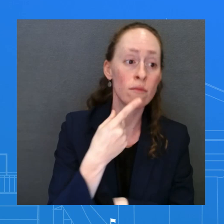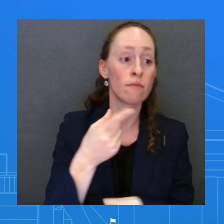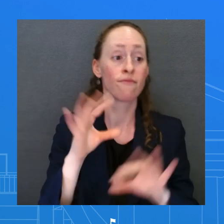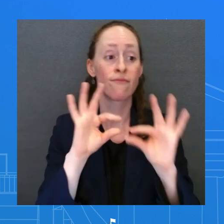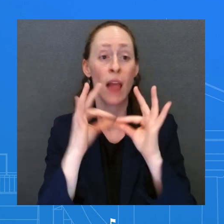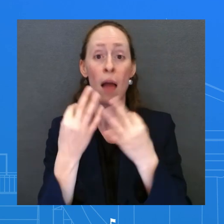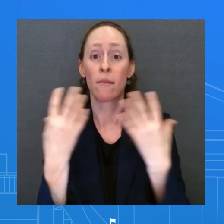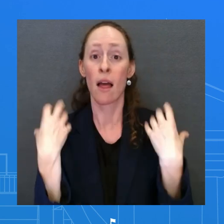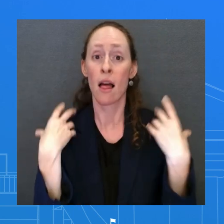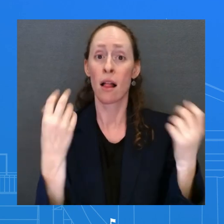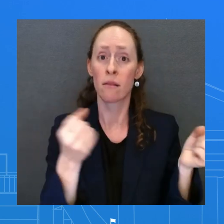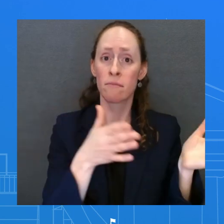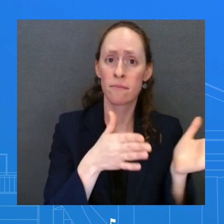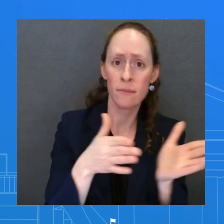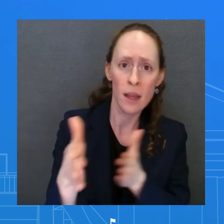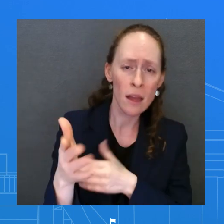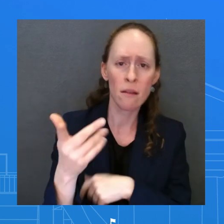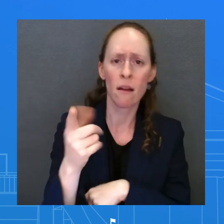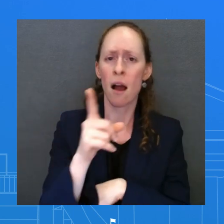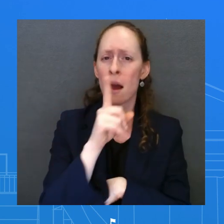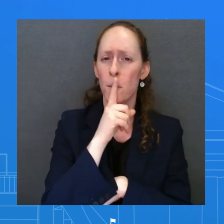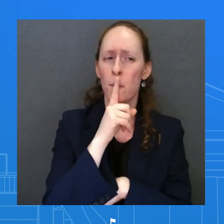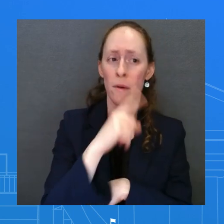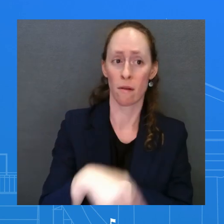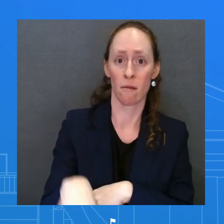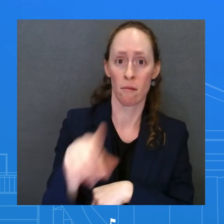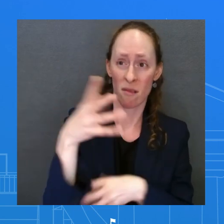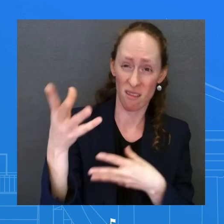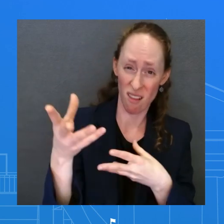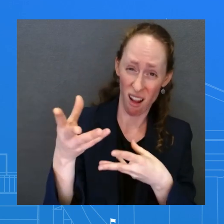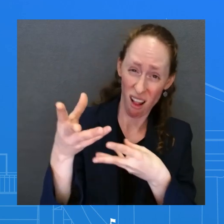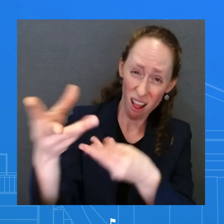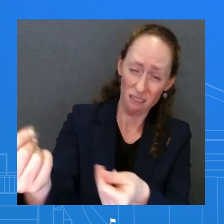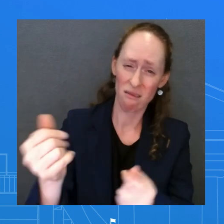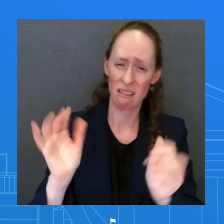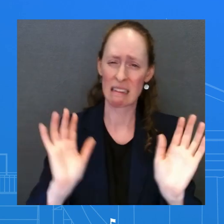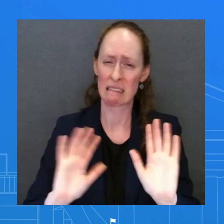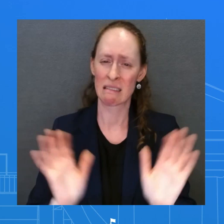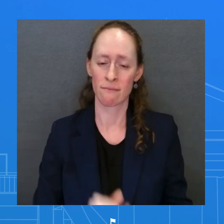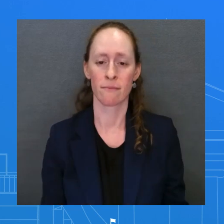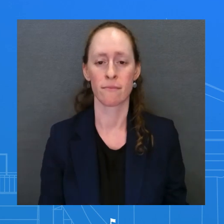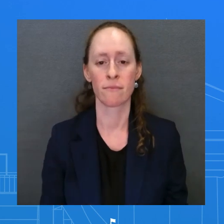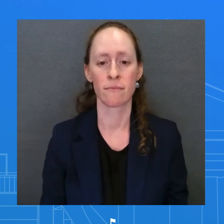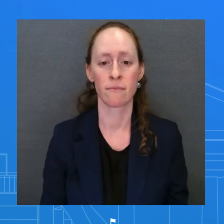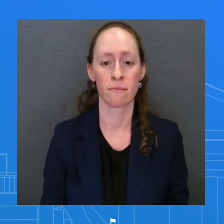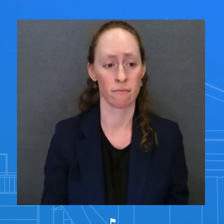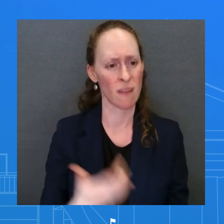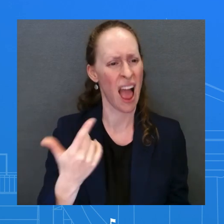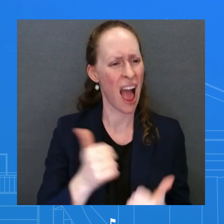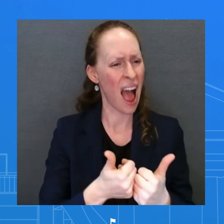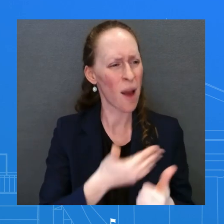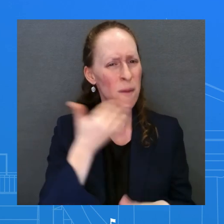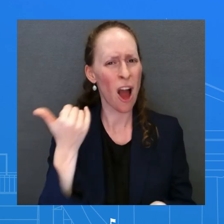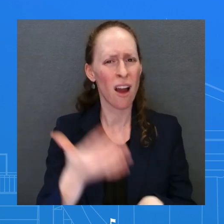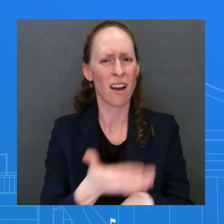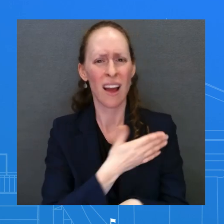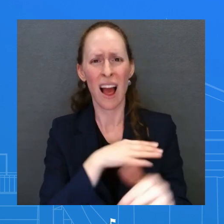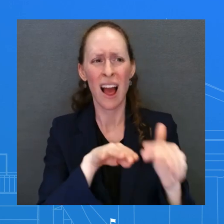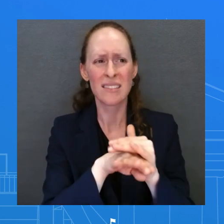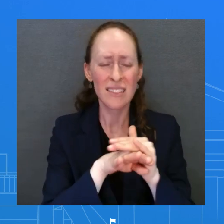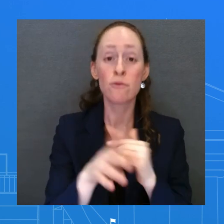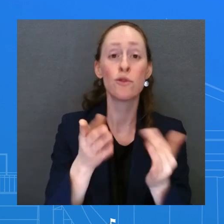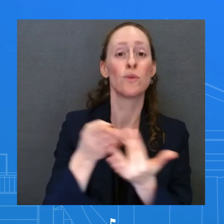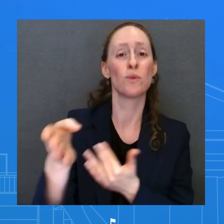It maximizes contraception through access through the following ways: insurance coverage for those covered under the Affordable Care Act, as I